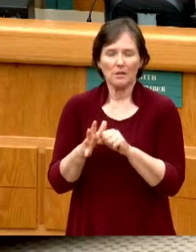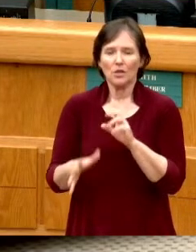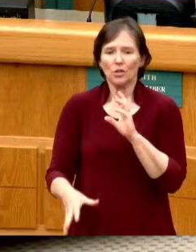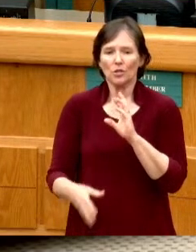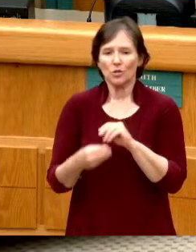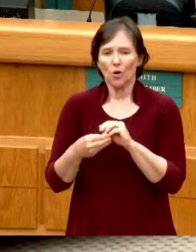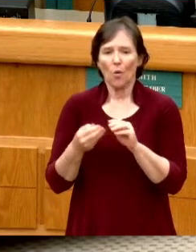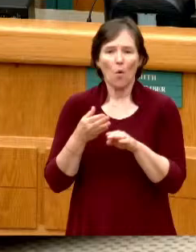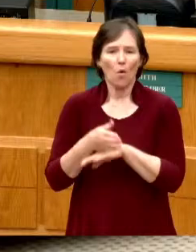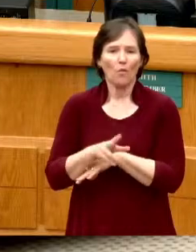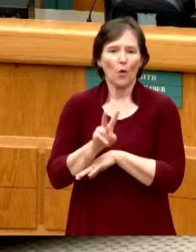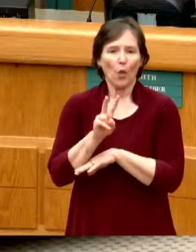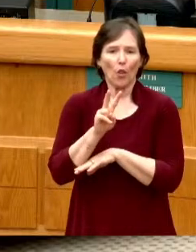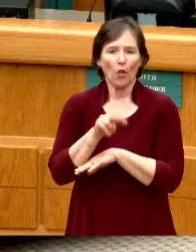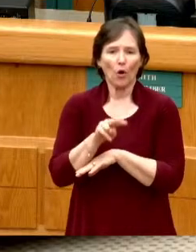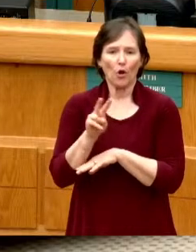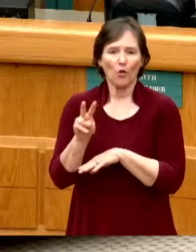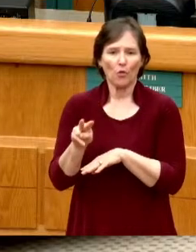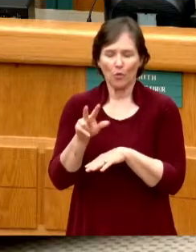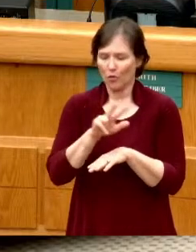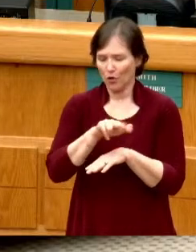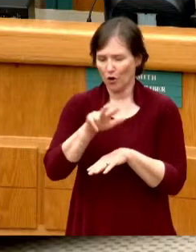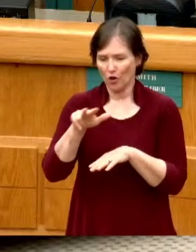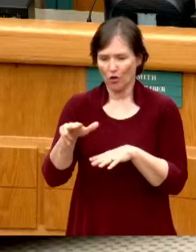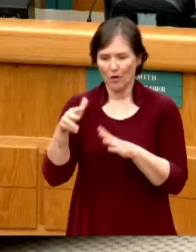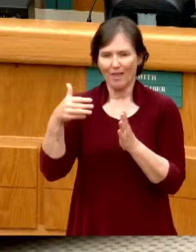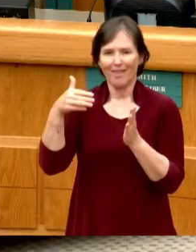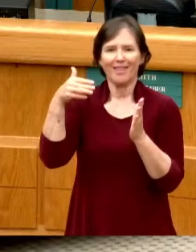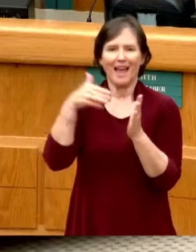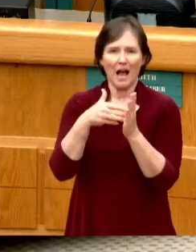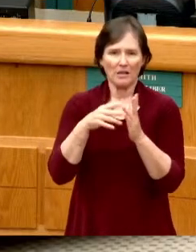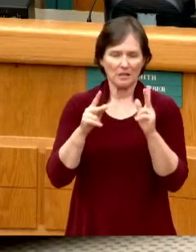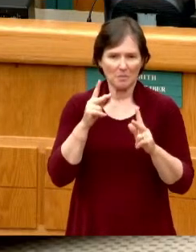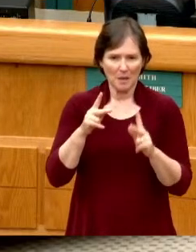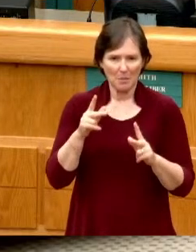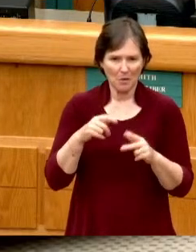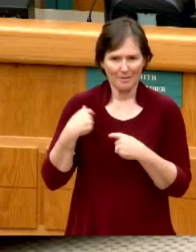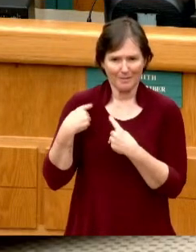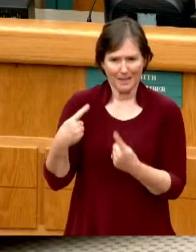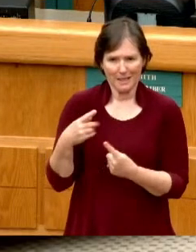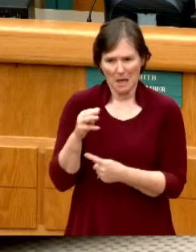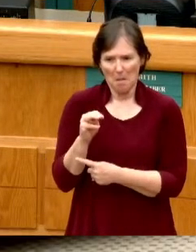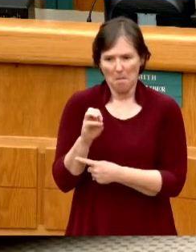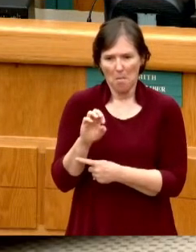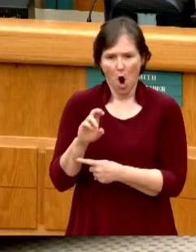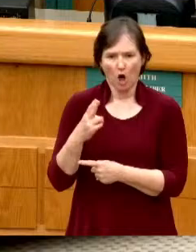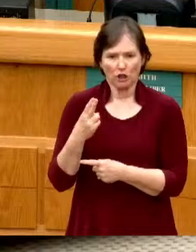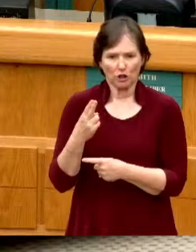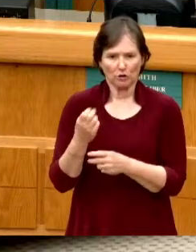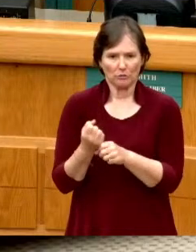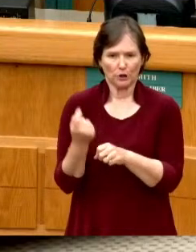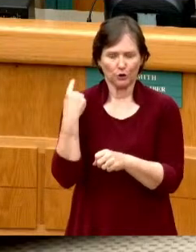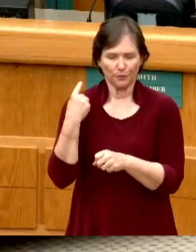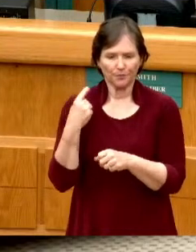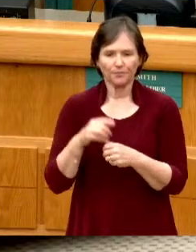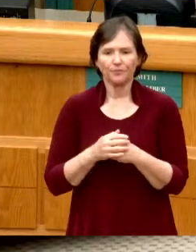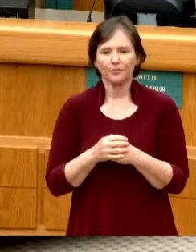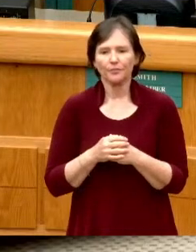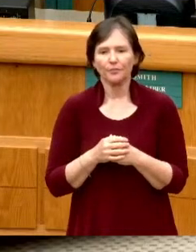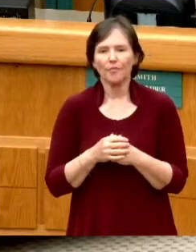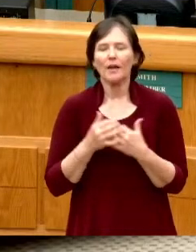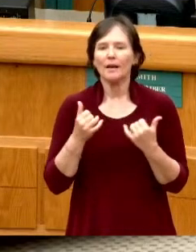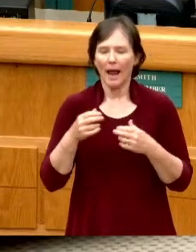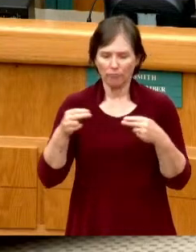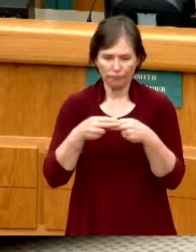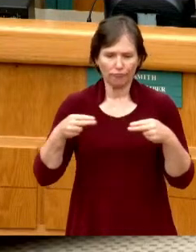33,189 COVID cases since March of 2020. Next slide, please. The